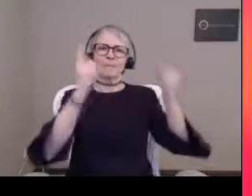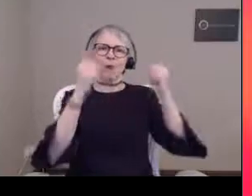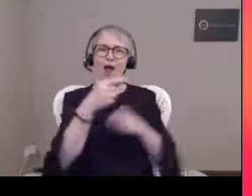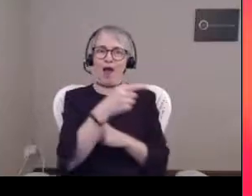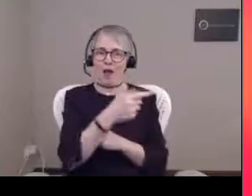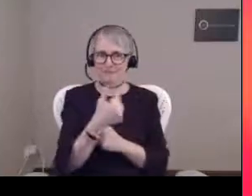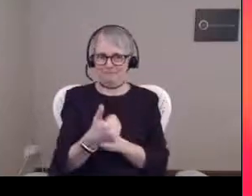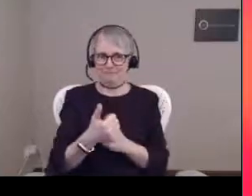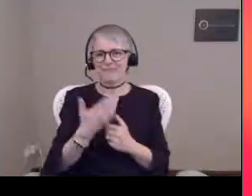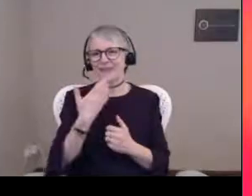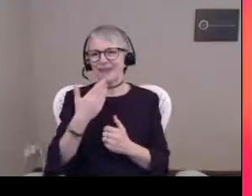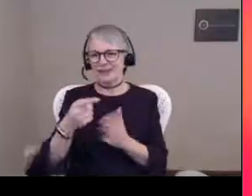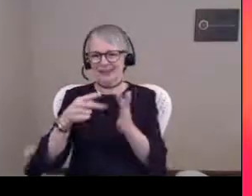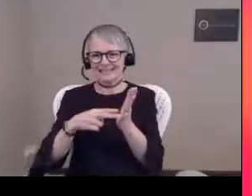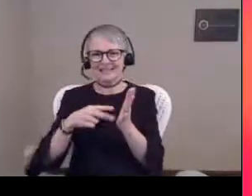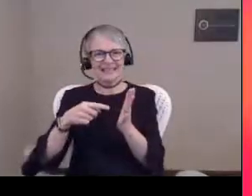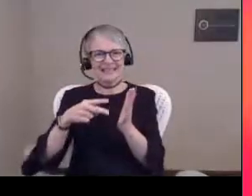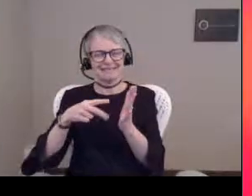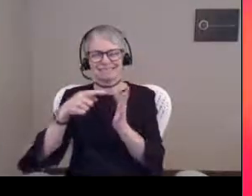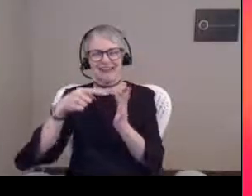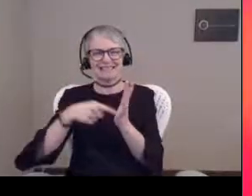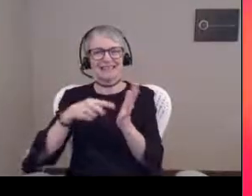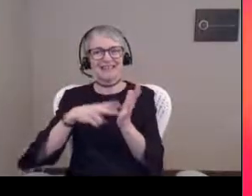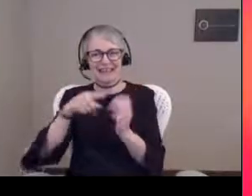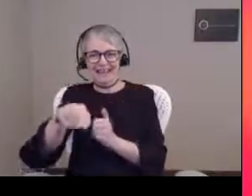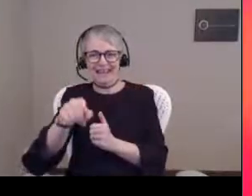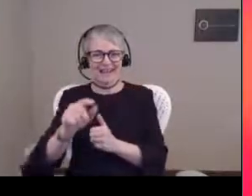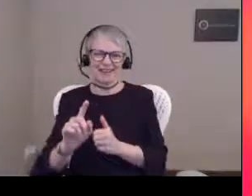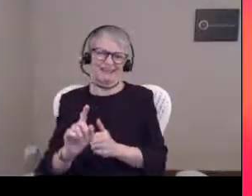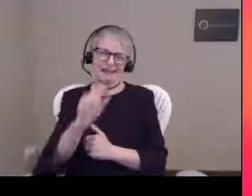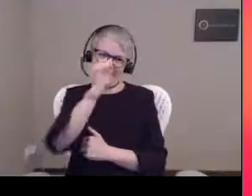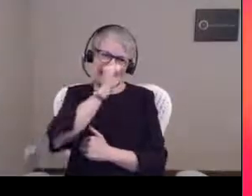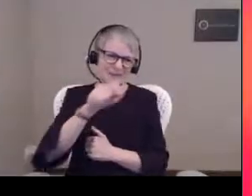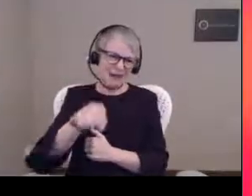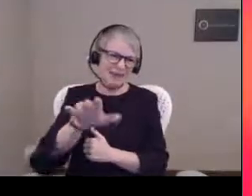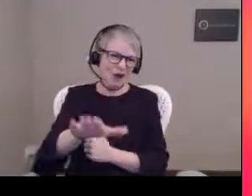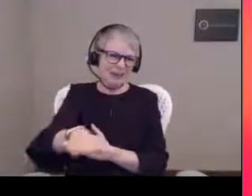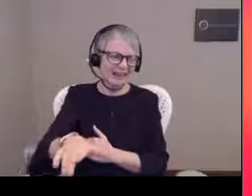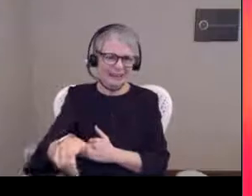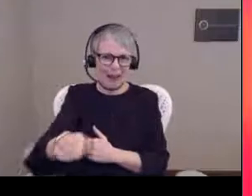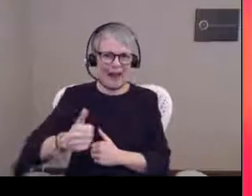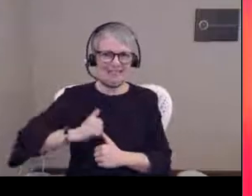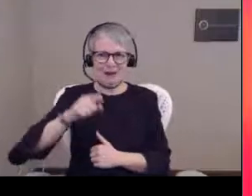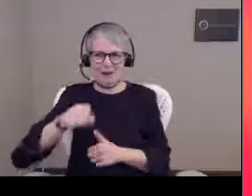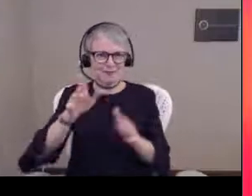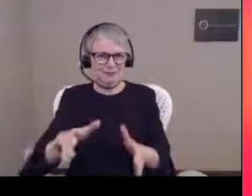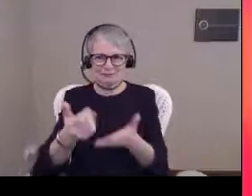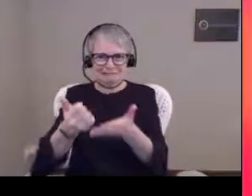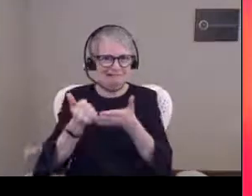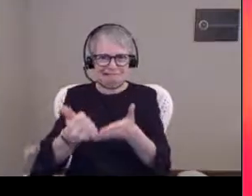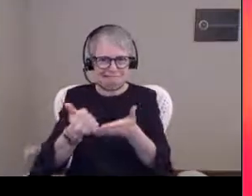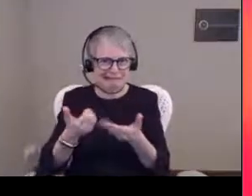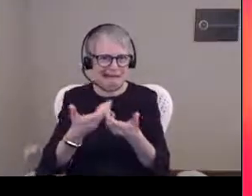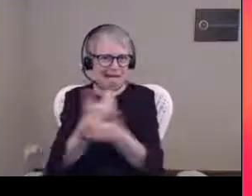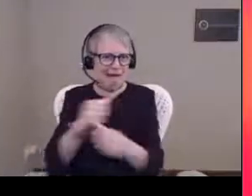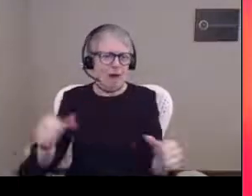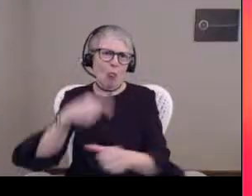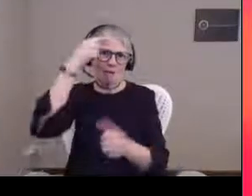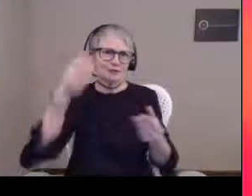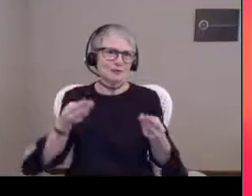to ITV for being the first one, and it turns out you're the guinea pigs. We weren't expecting you to be the guinea pigs. We were hoping it was going to work very,